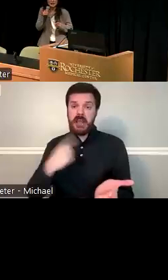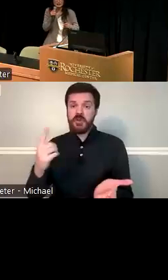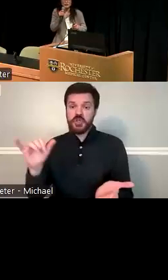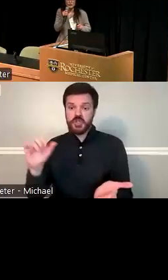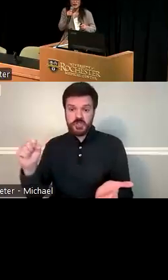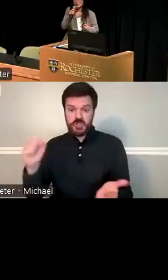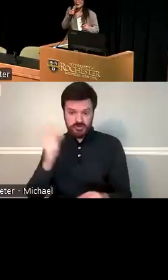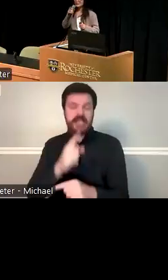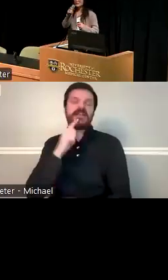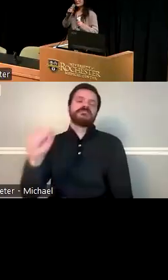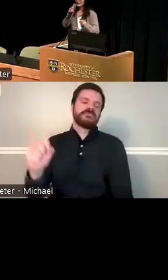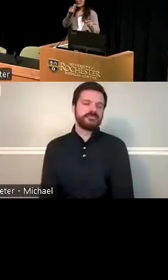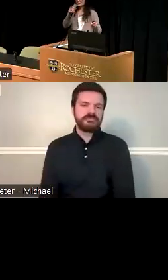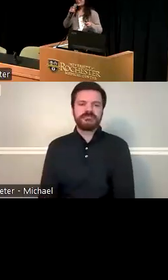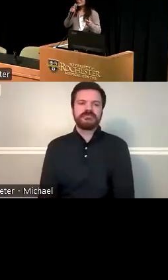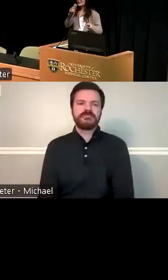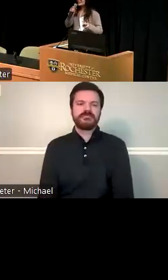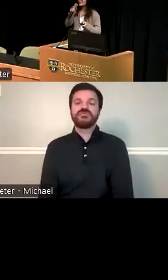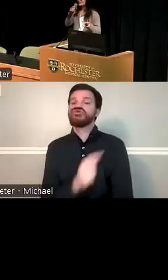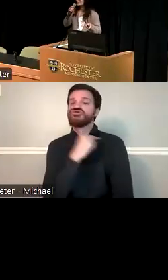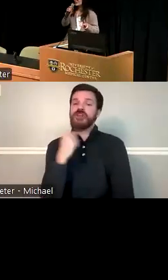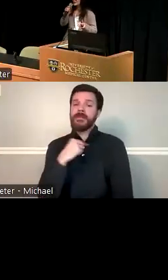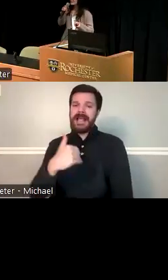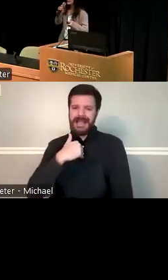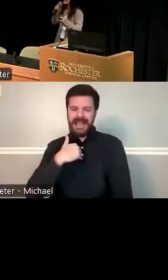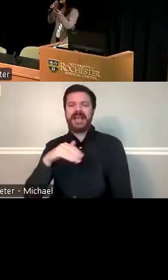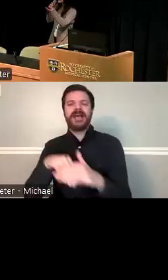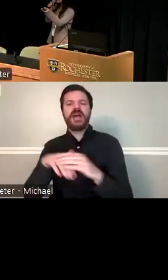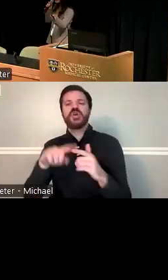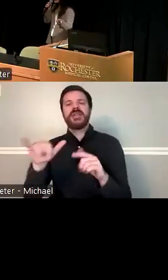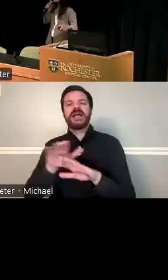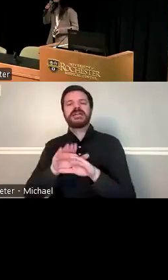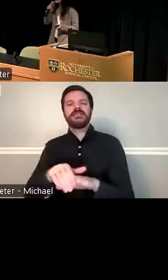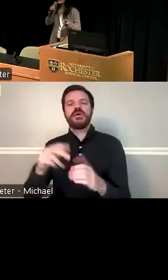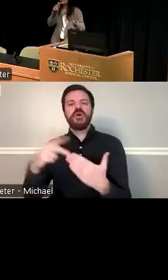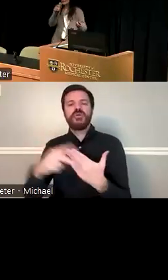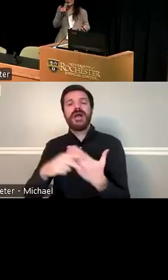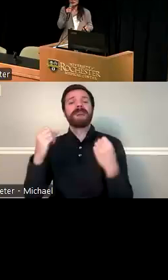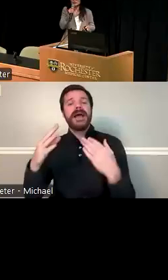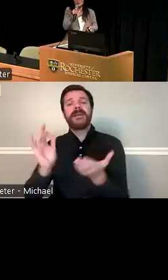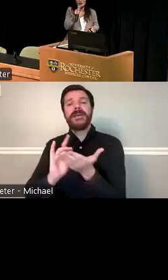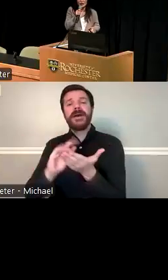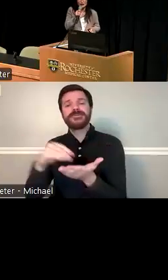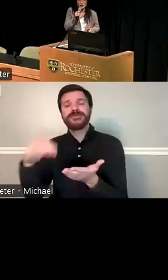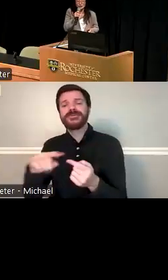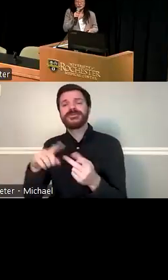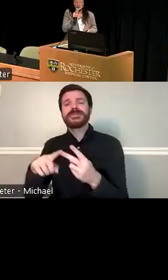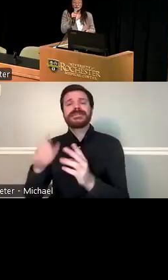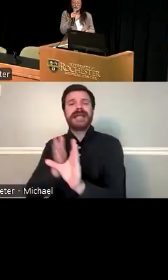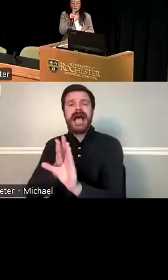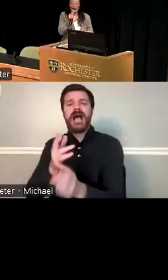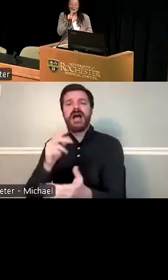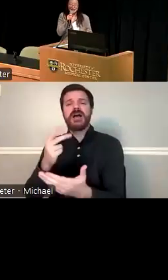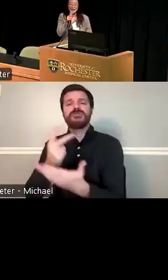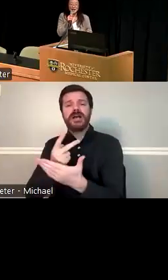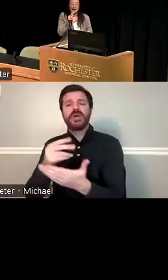yeah, and so the chaplains got access to that simulation program that many of the medical students or psychology graduate students